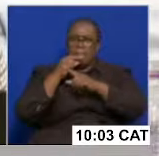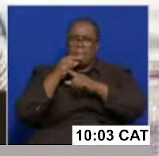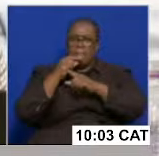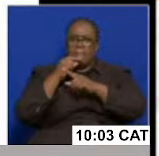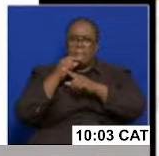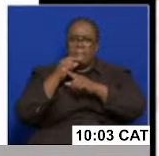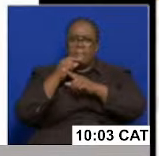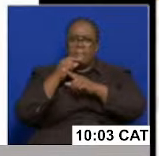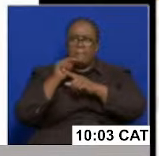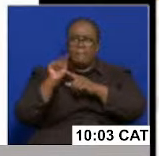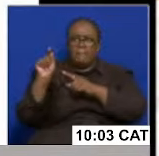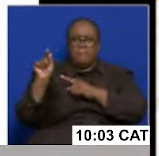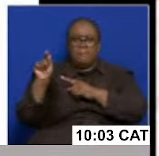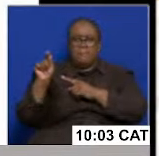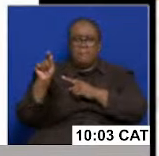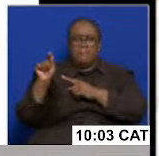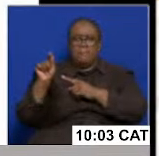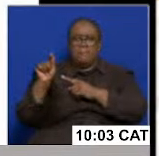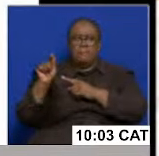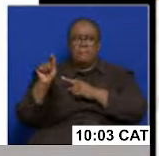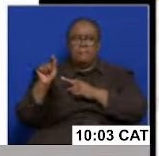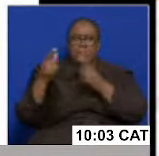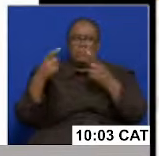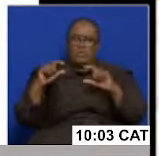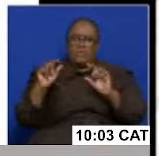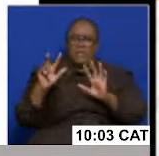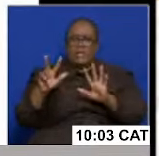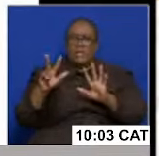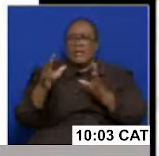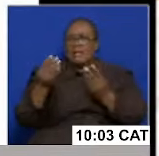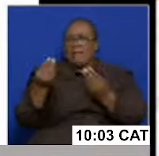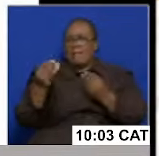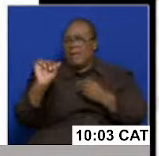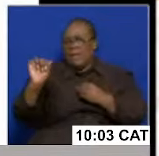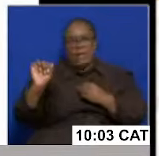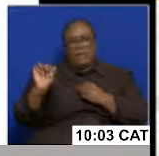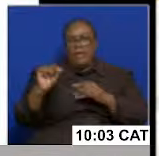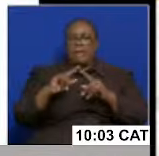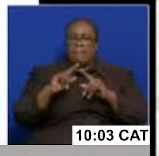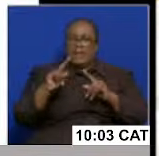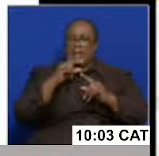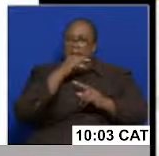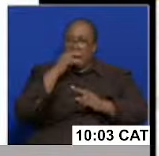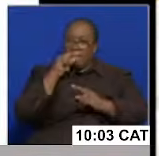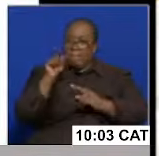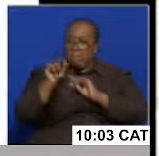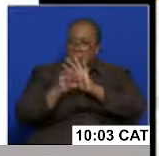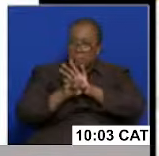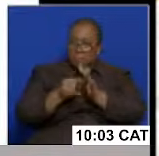There's no need for you to read the telephone number, but are you able to identify the name of the informer in paragraph 8?